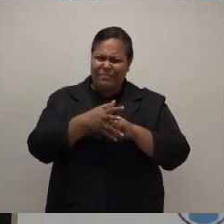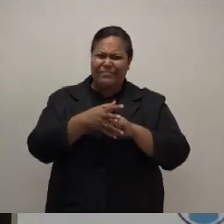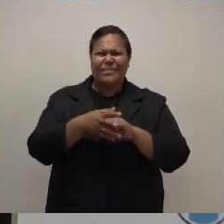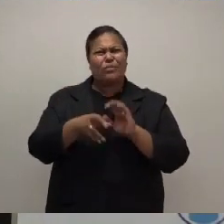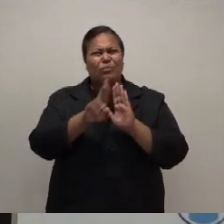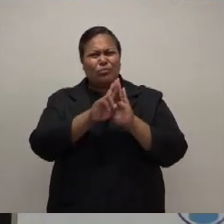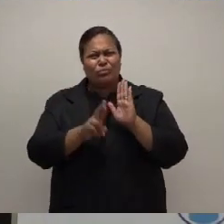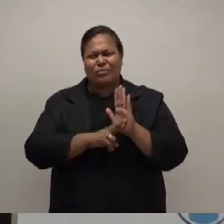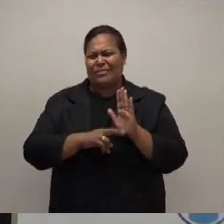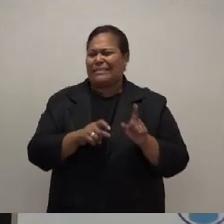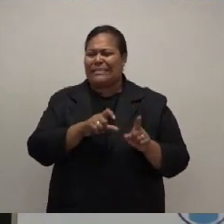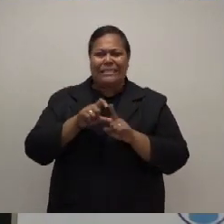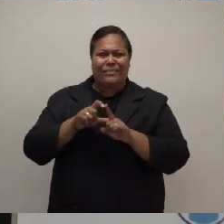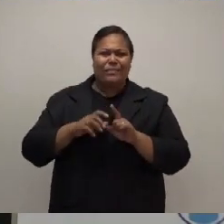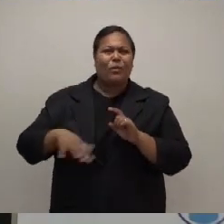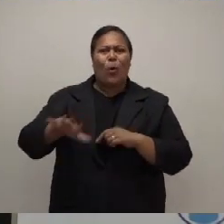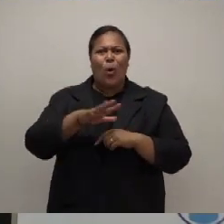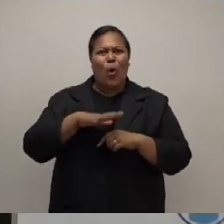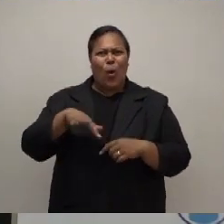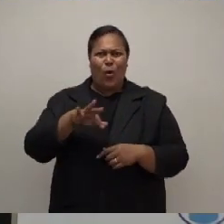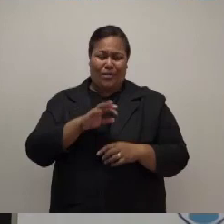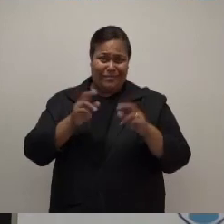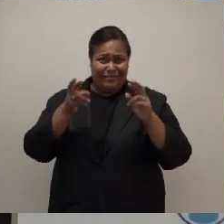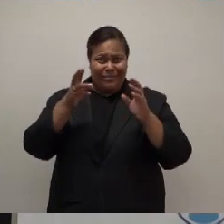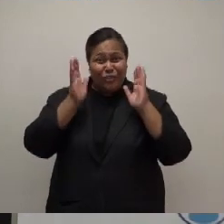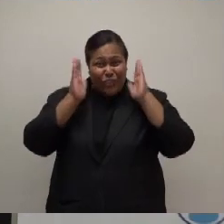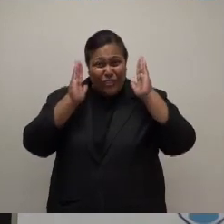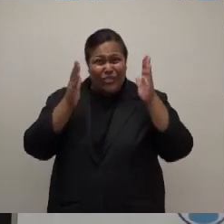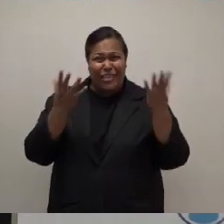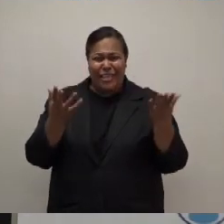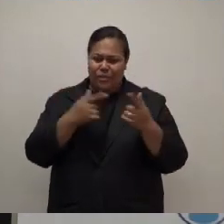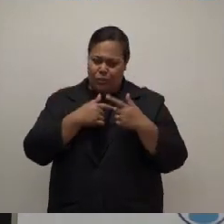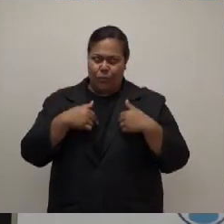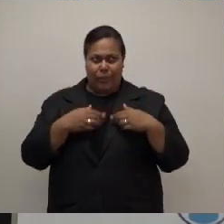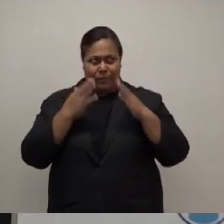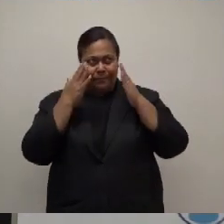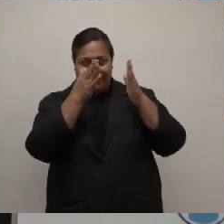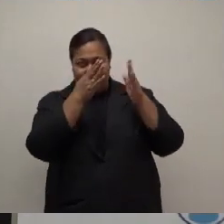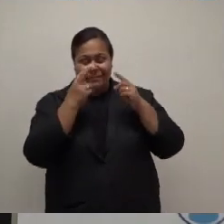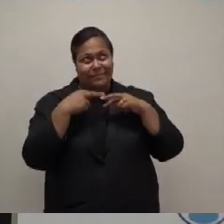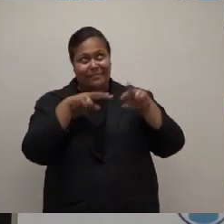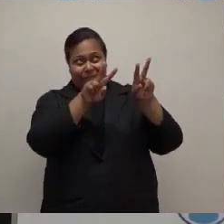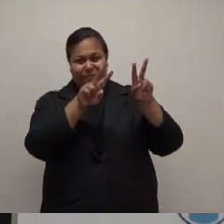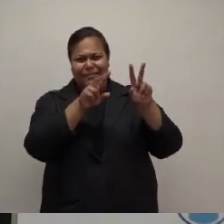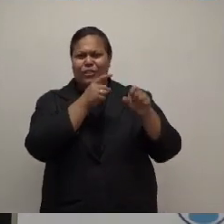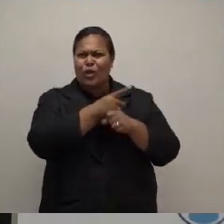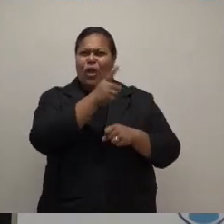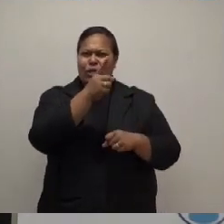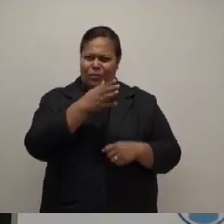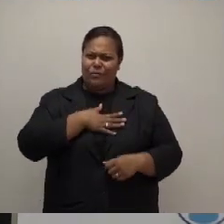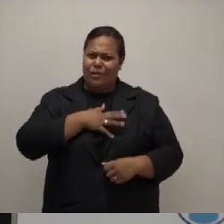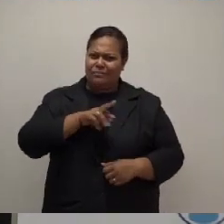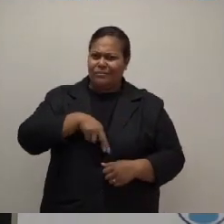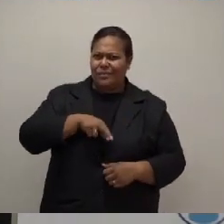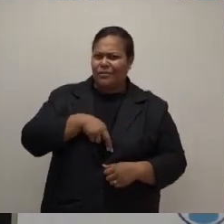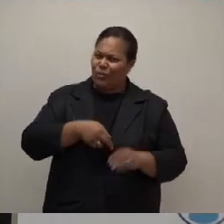all faiths, as we often look to our religion to find comfort in times of contention and suffering.